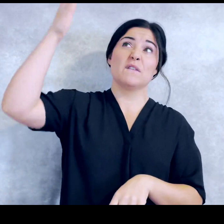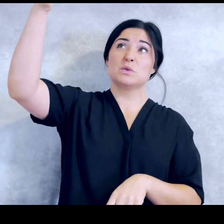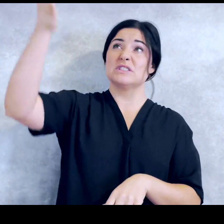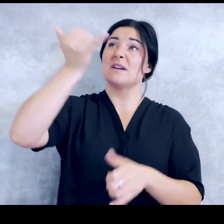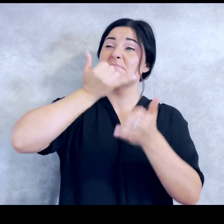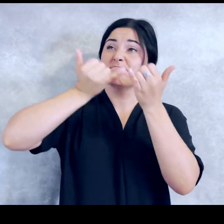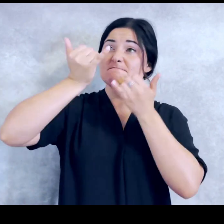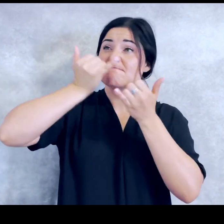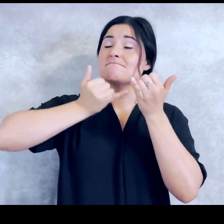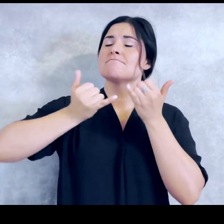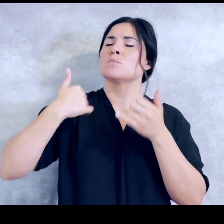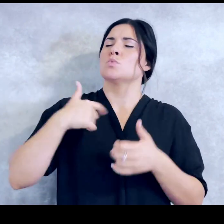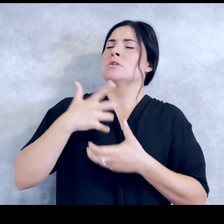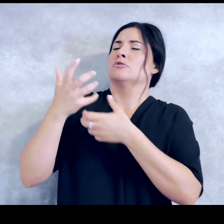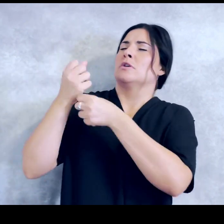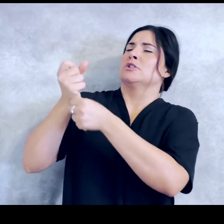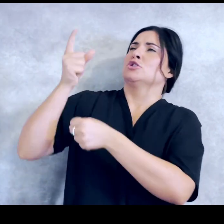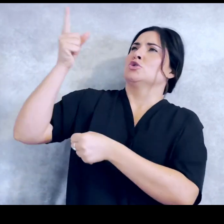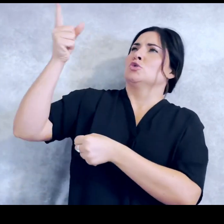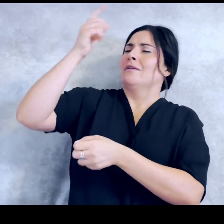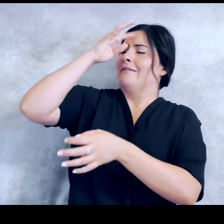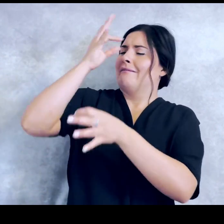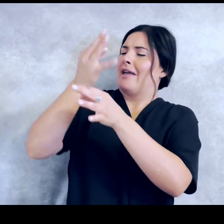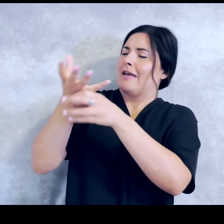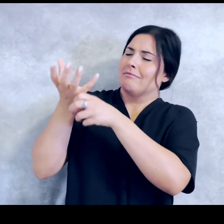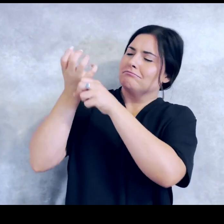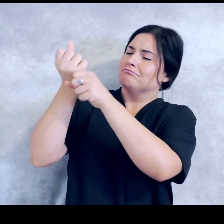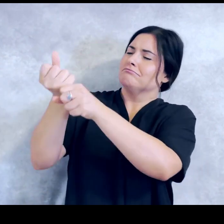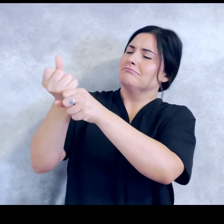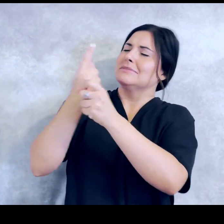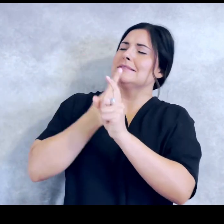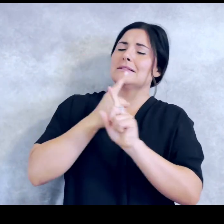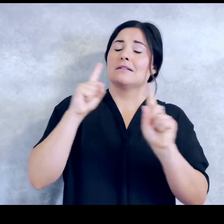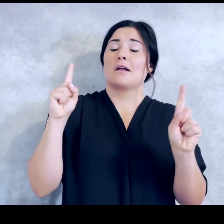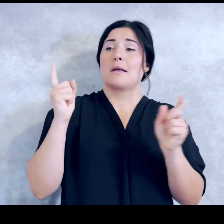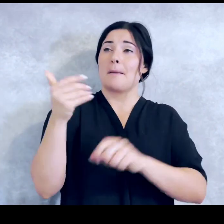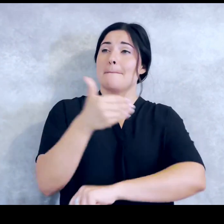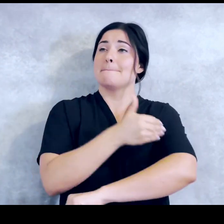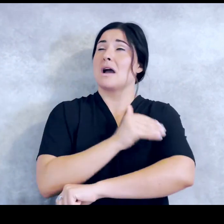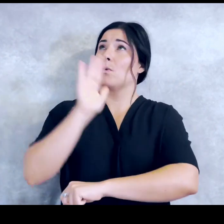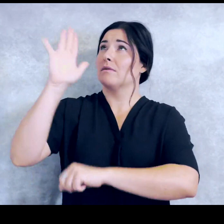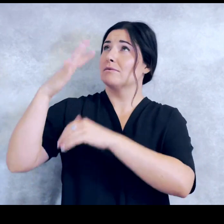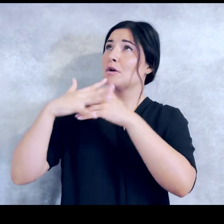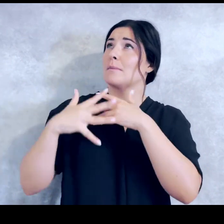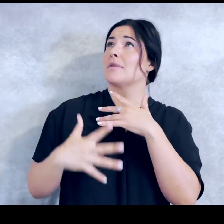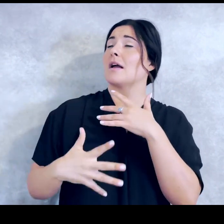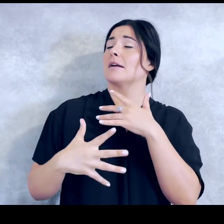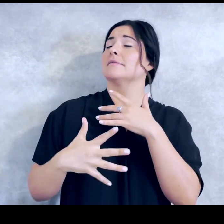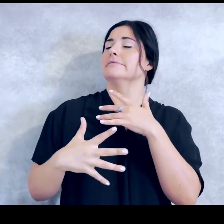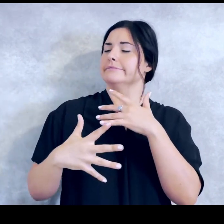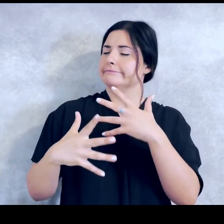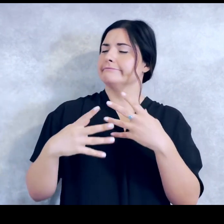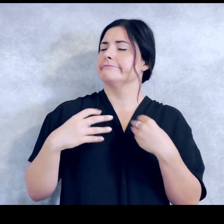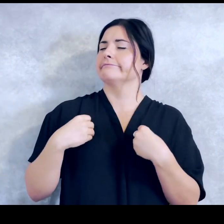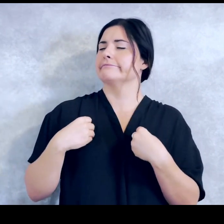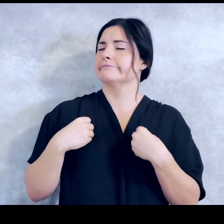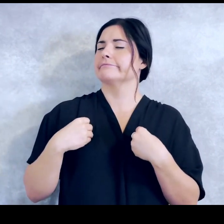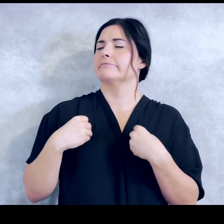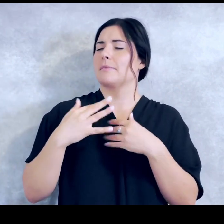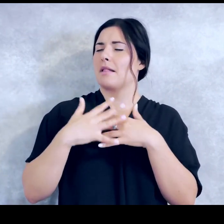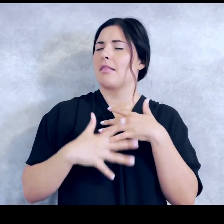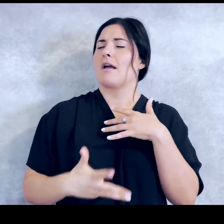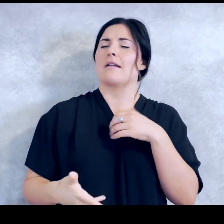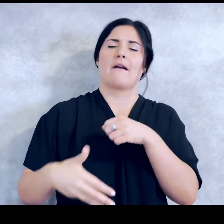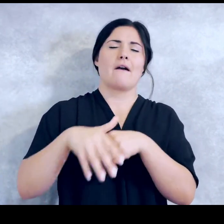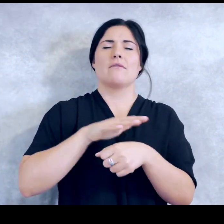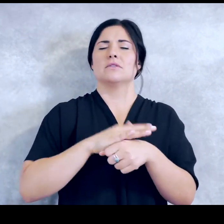the things that will be done by trusting you, by putting faith in you, by declaring the power of your blood,